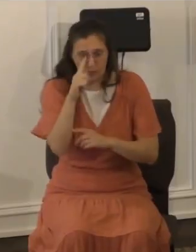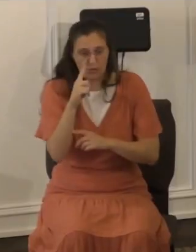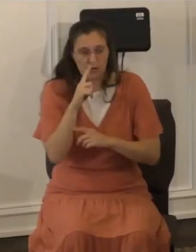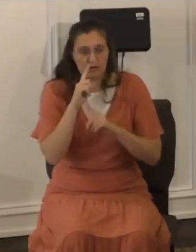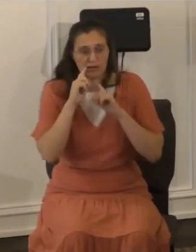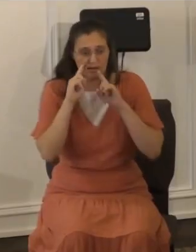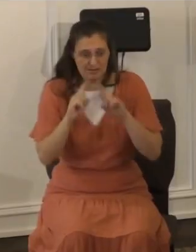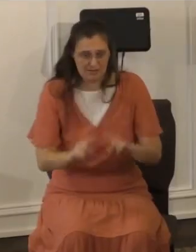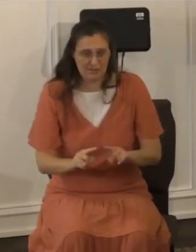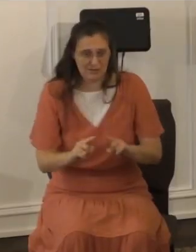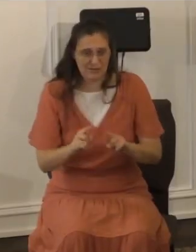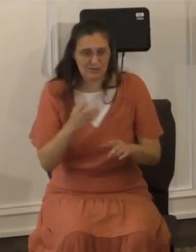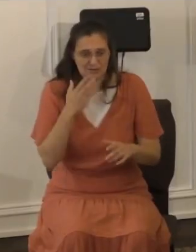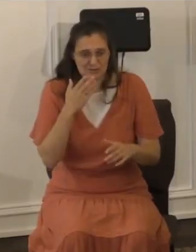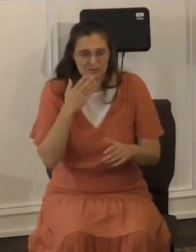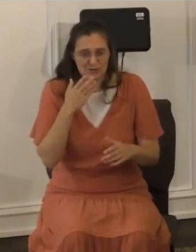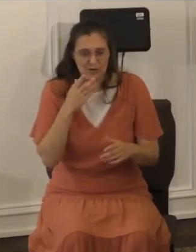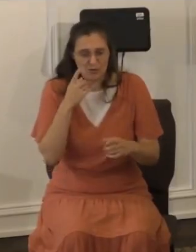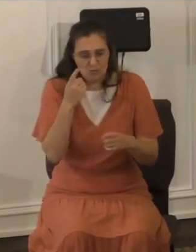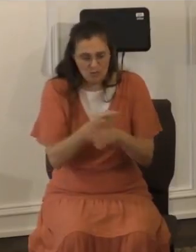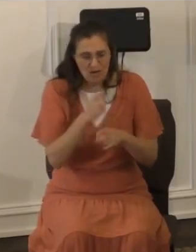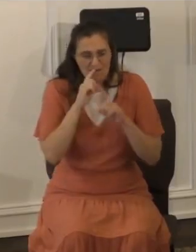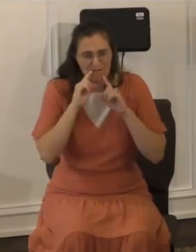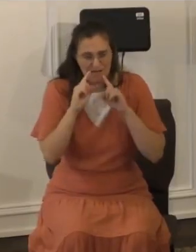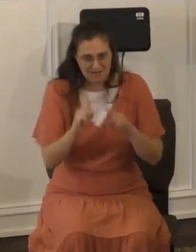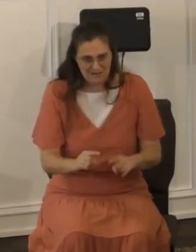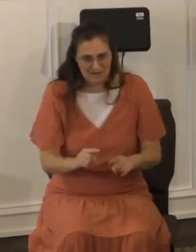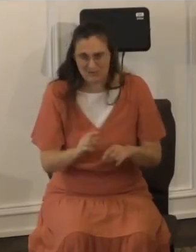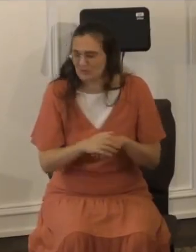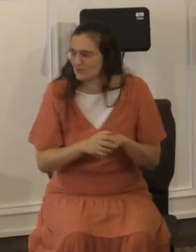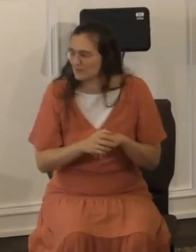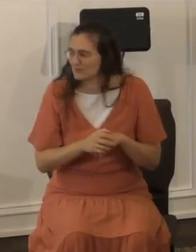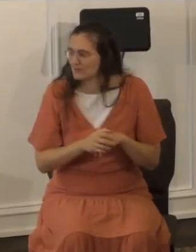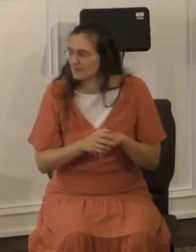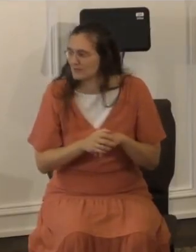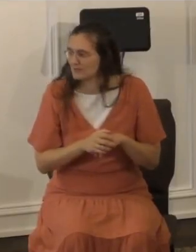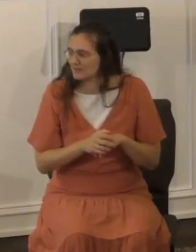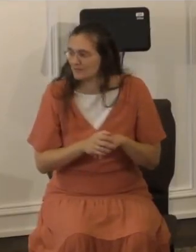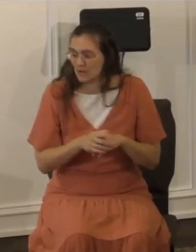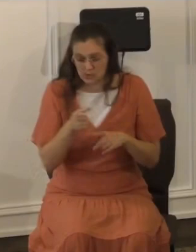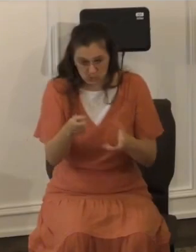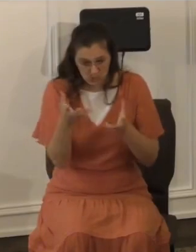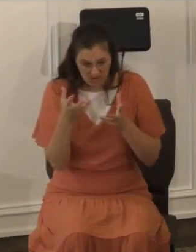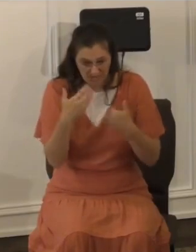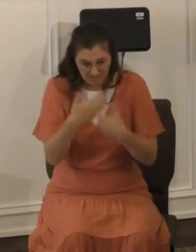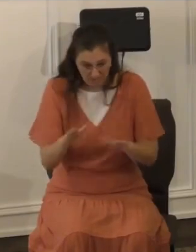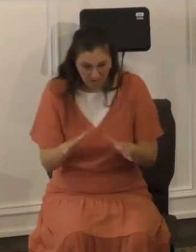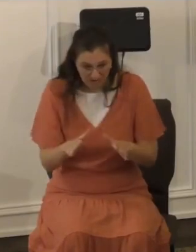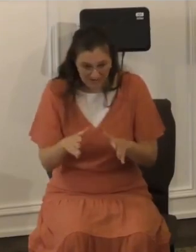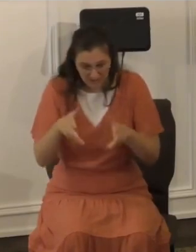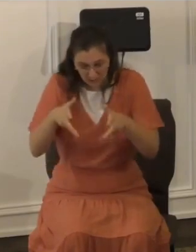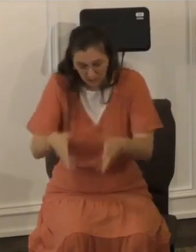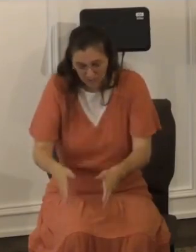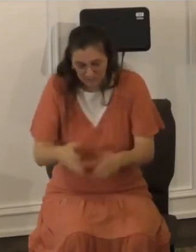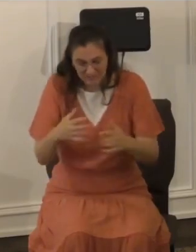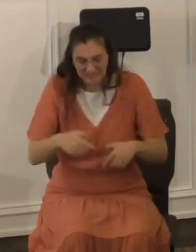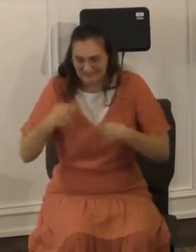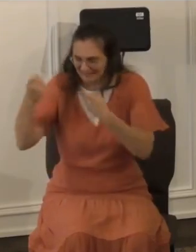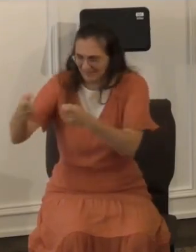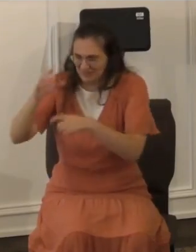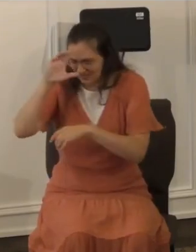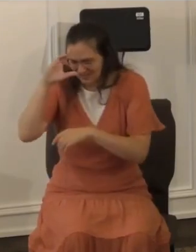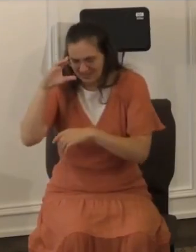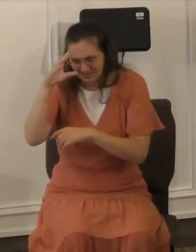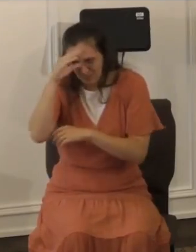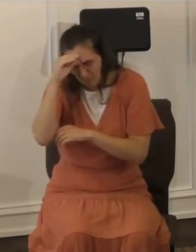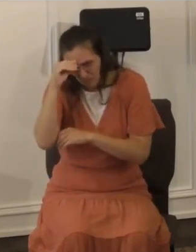that box this week? Would you like to bring me something next week? Actually, you can bring something for Pastor Baughman next week. That'll be great. You can bring that for Pastor, and he will be